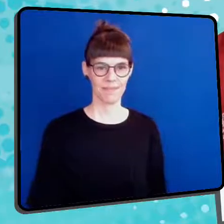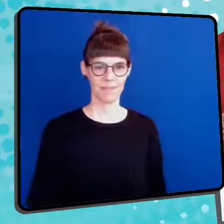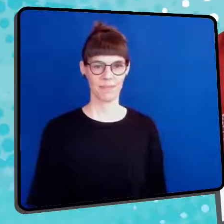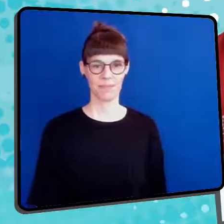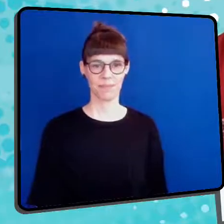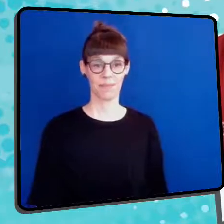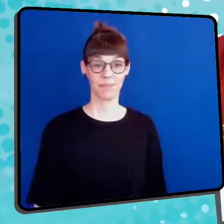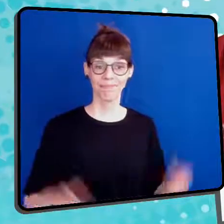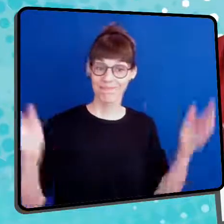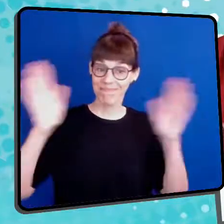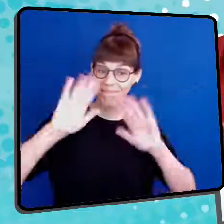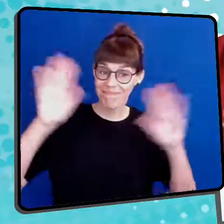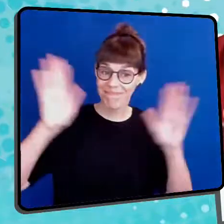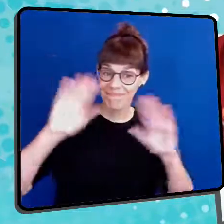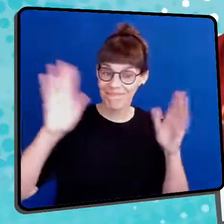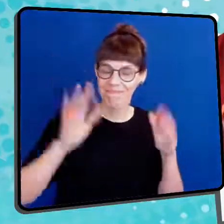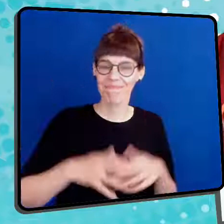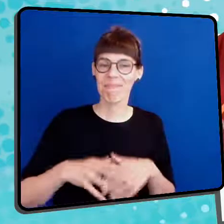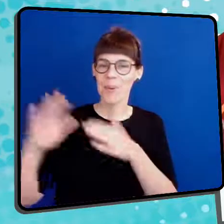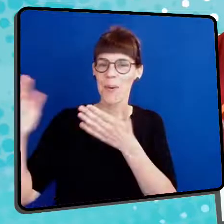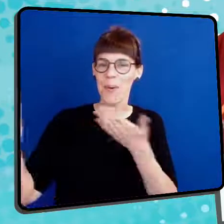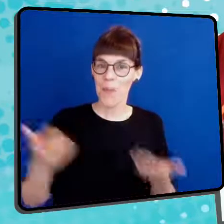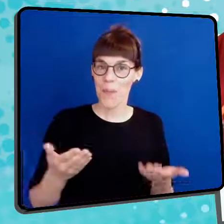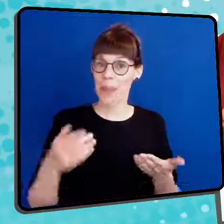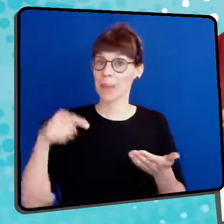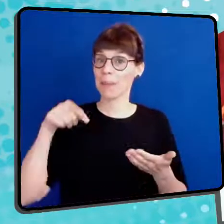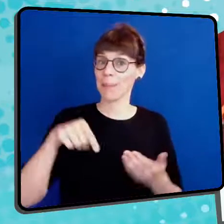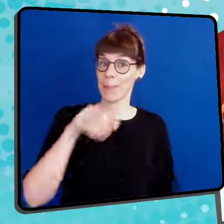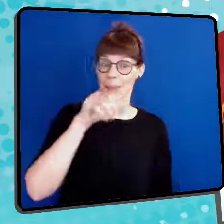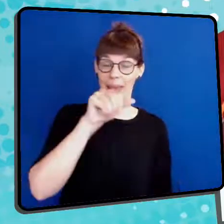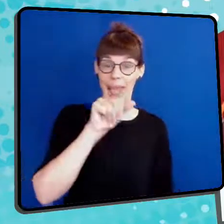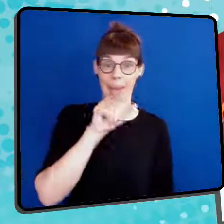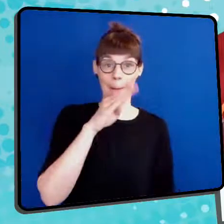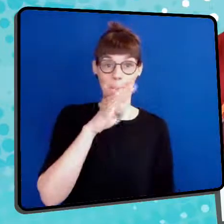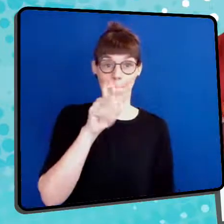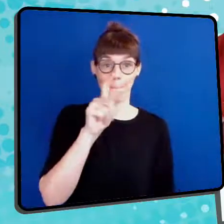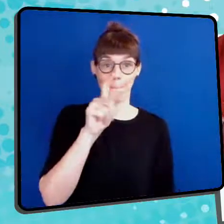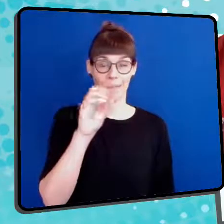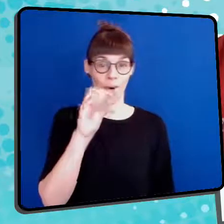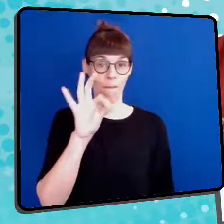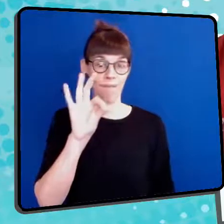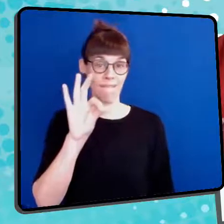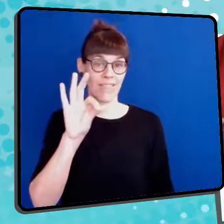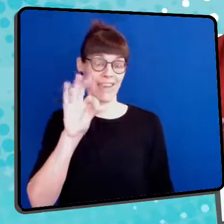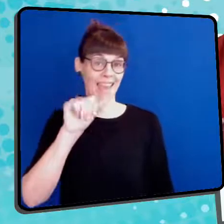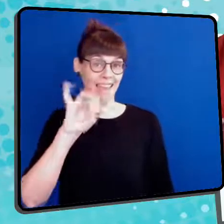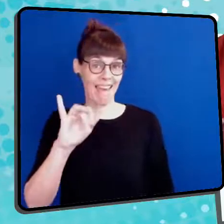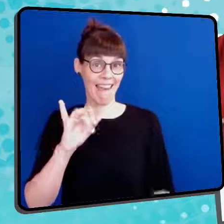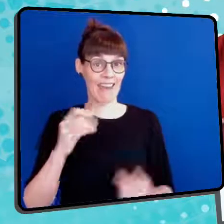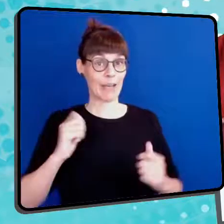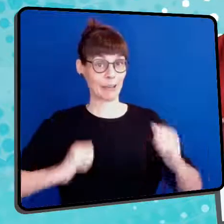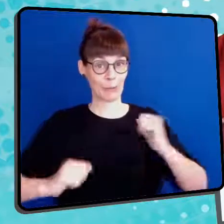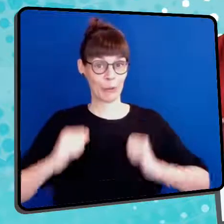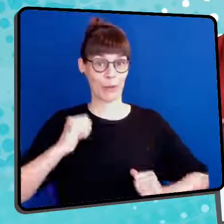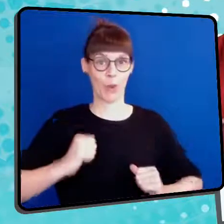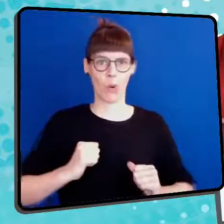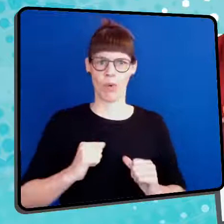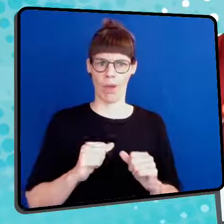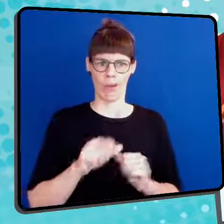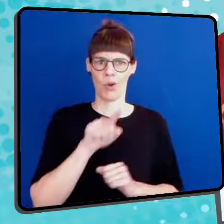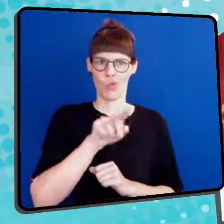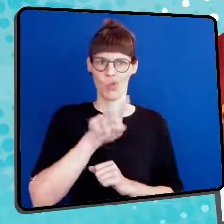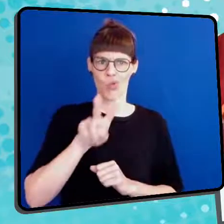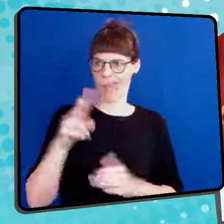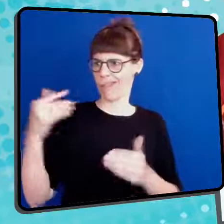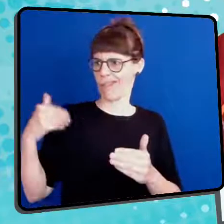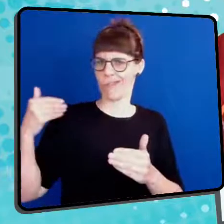Hi everyone, and welcome to the 12th A Bit of AI show. My name is Henk Boelman, and I'm a white male with brown hair wearing glasses,